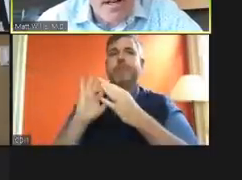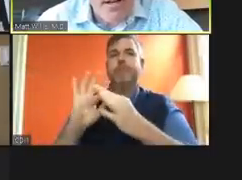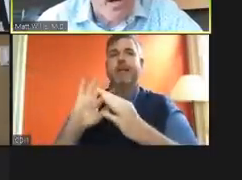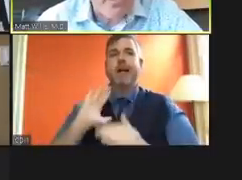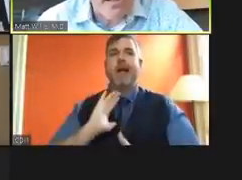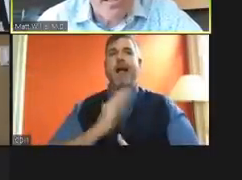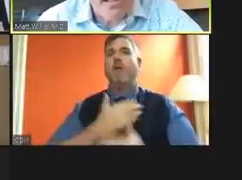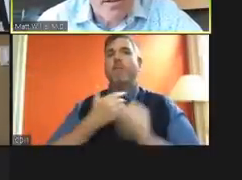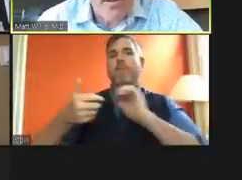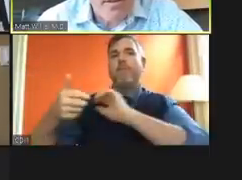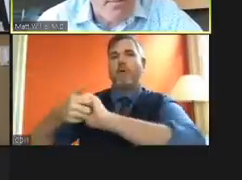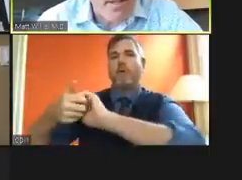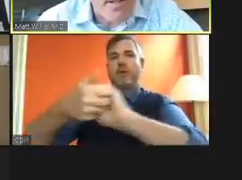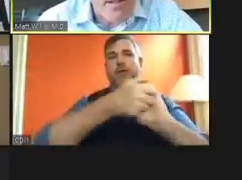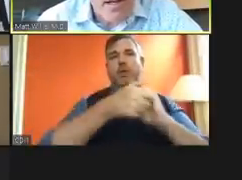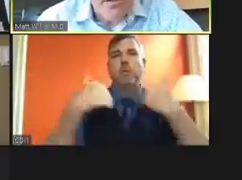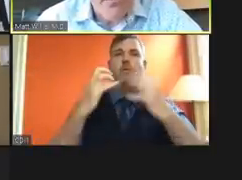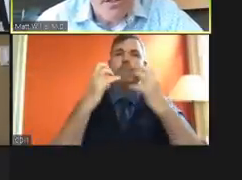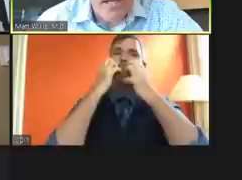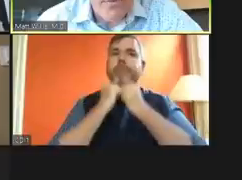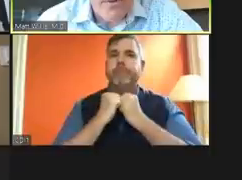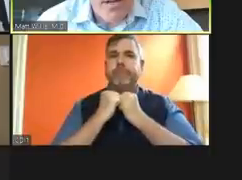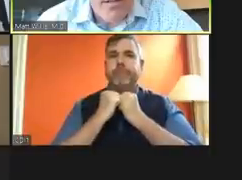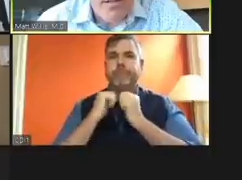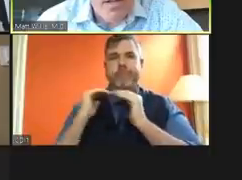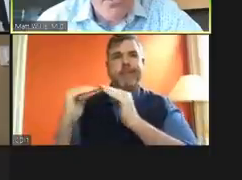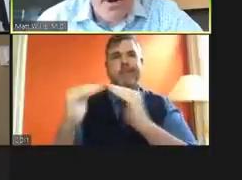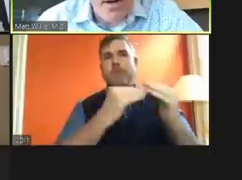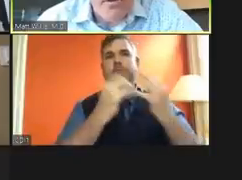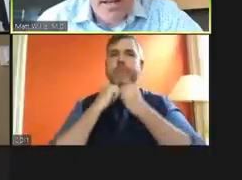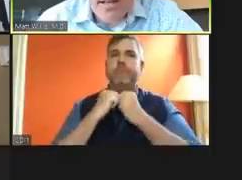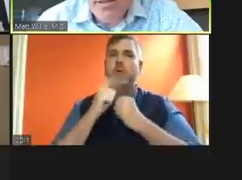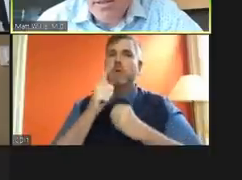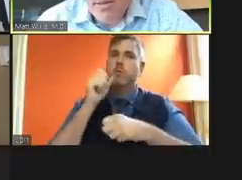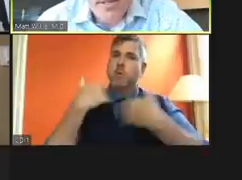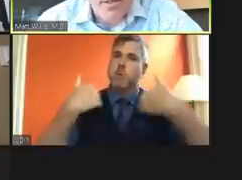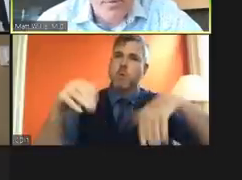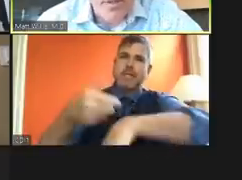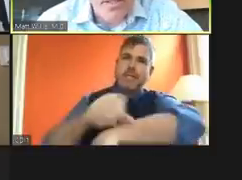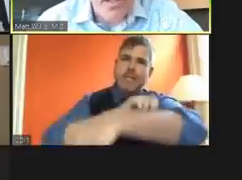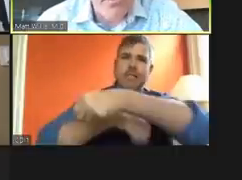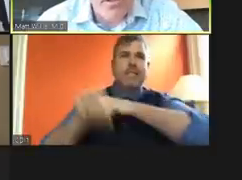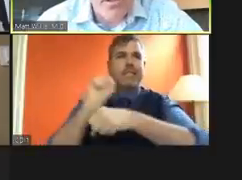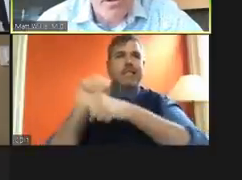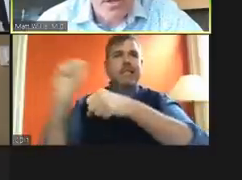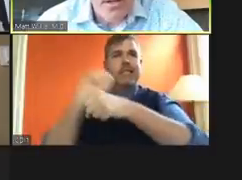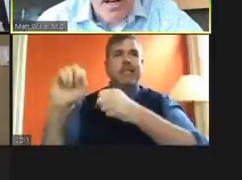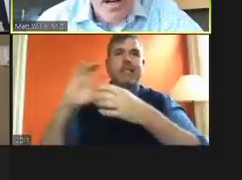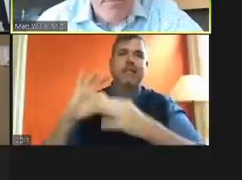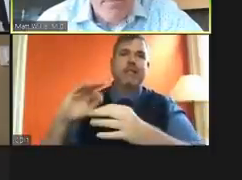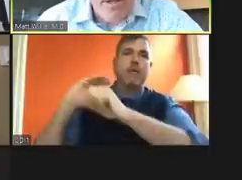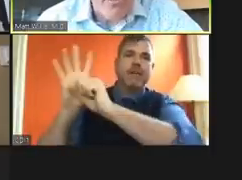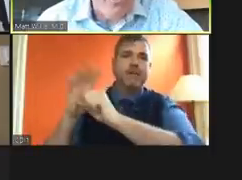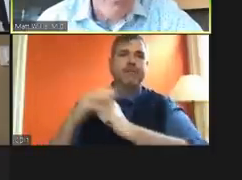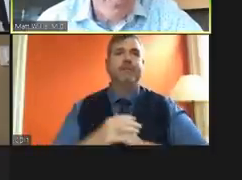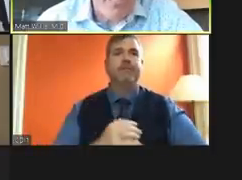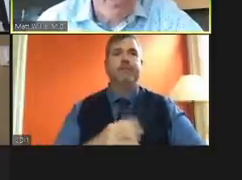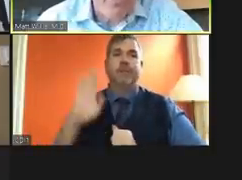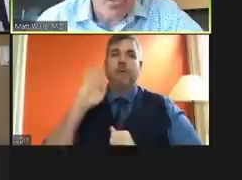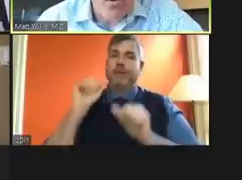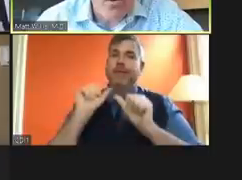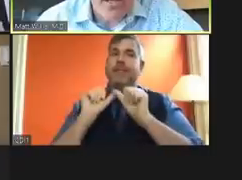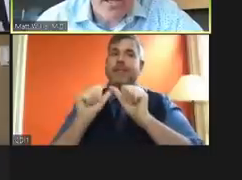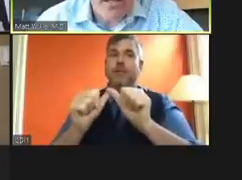valued colleagues kind of that have been on the front lines with us throughout. And this is something that we'll continue to do in our